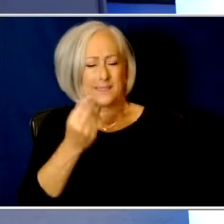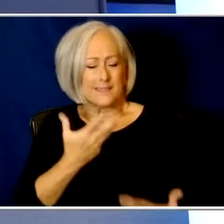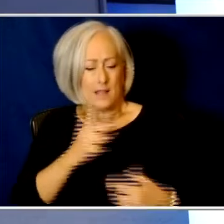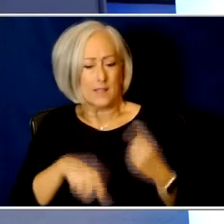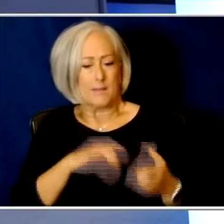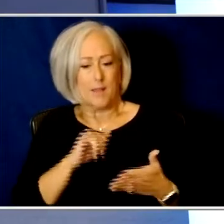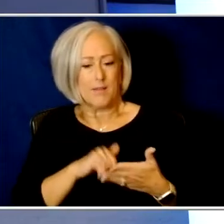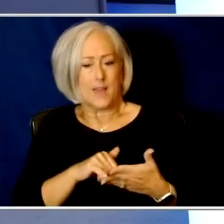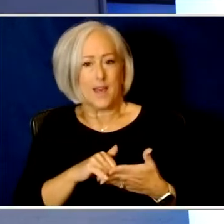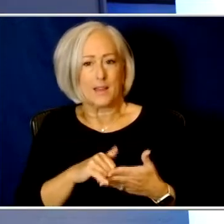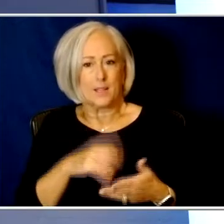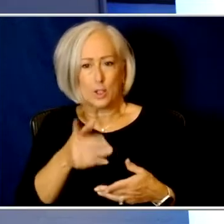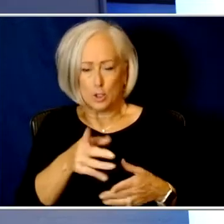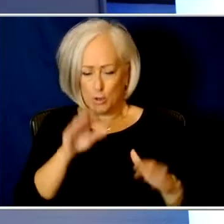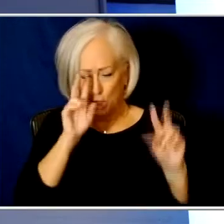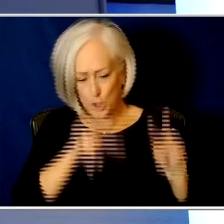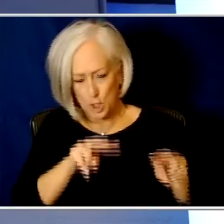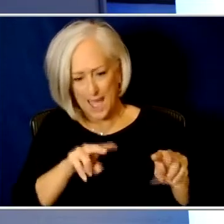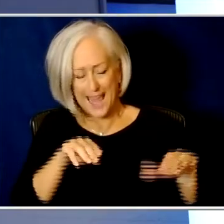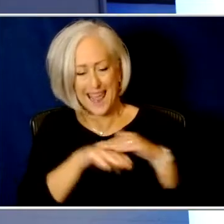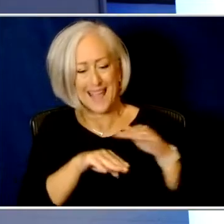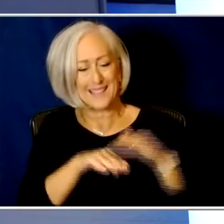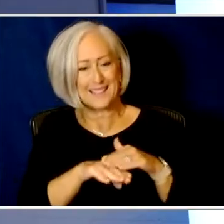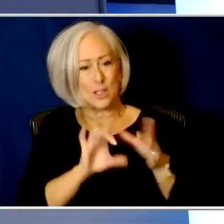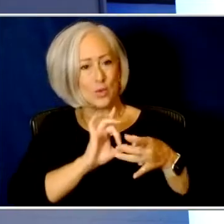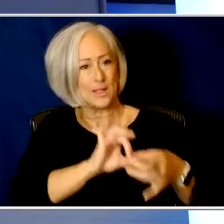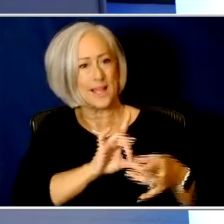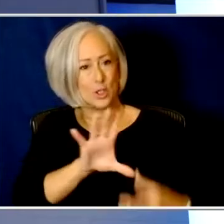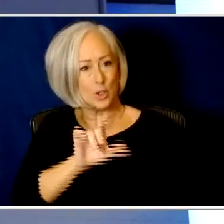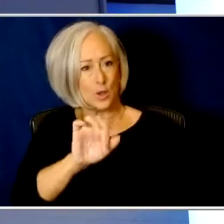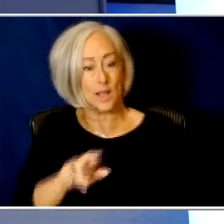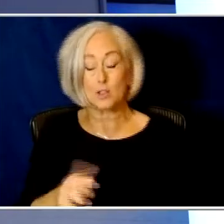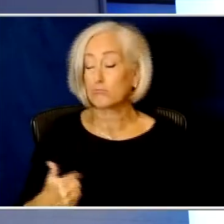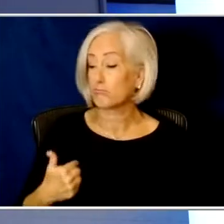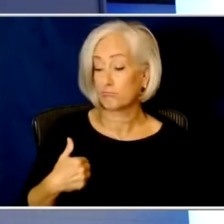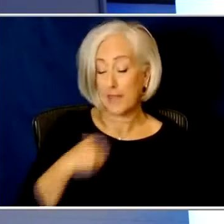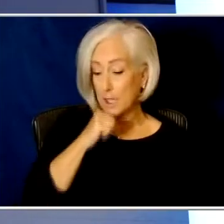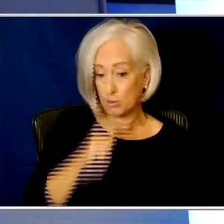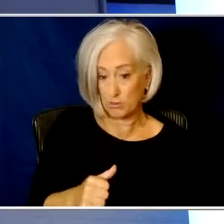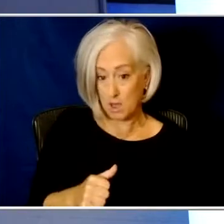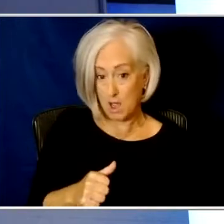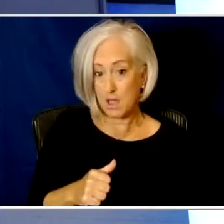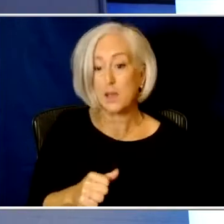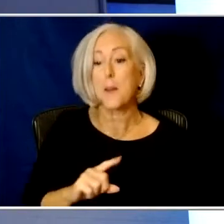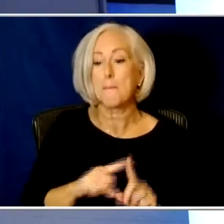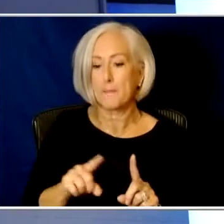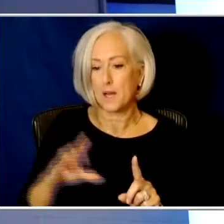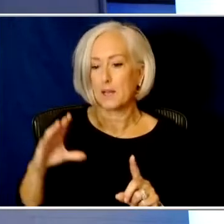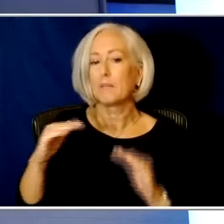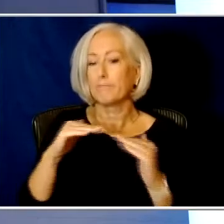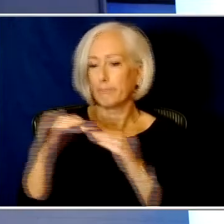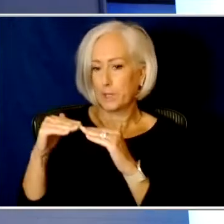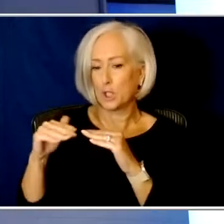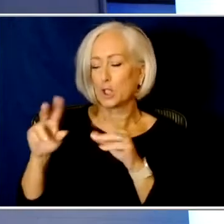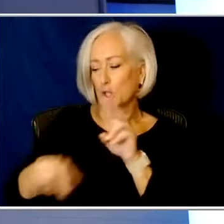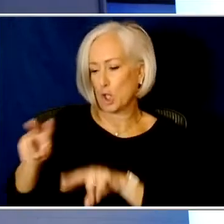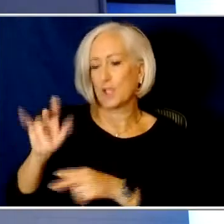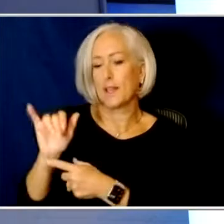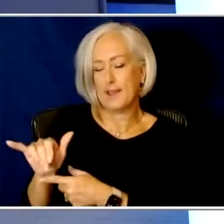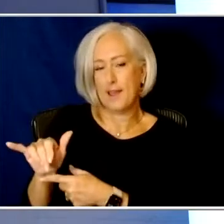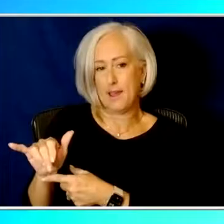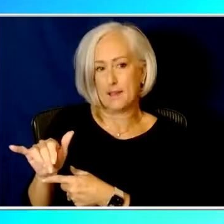on cancer? Well, I do not specifically. I have some colleagues who are looking at that because I know that that is a big